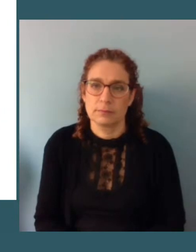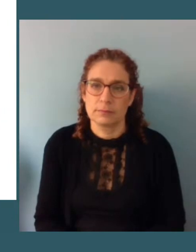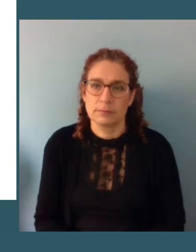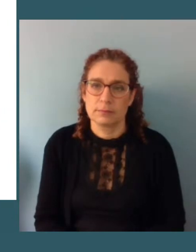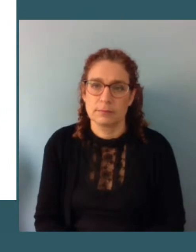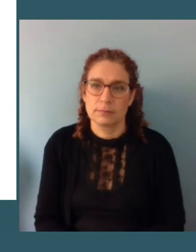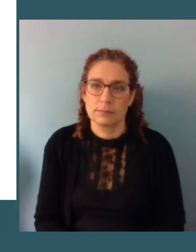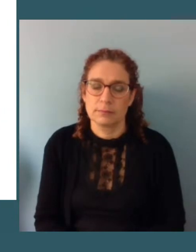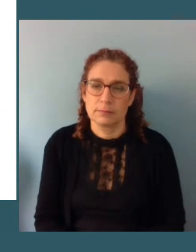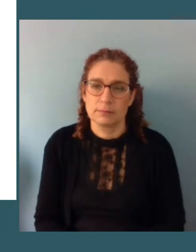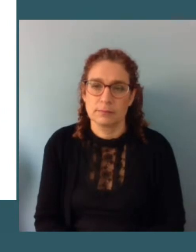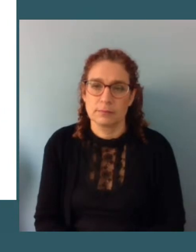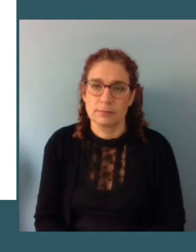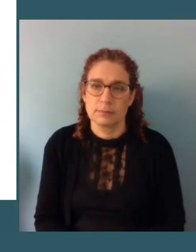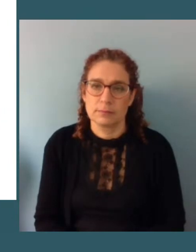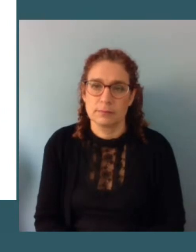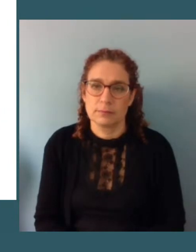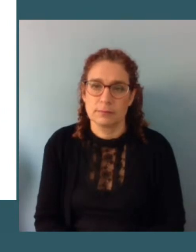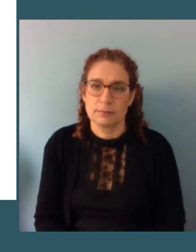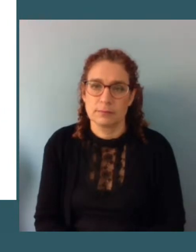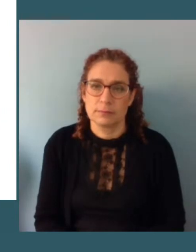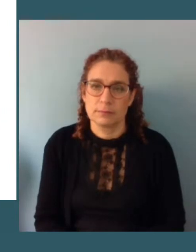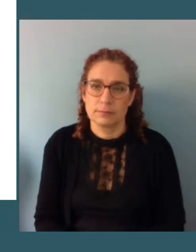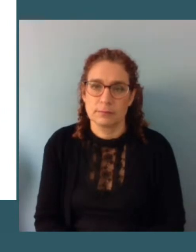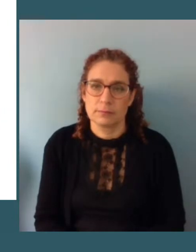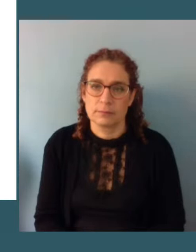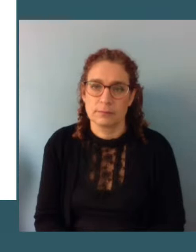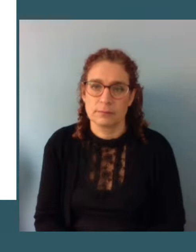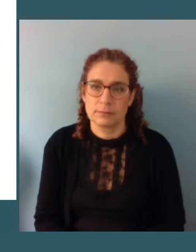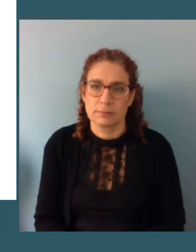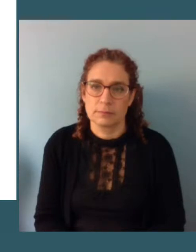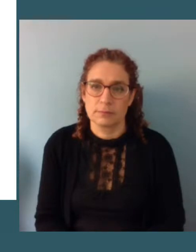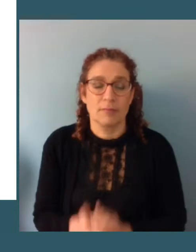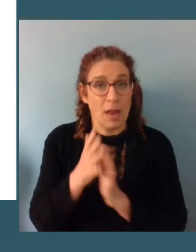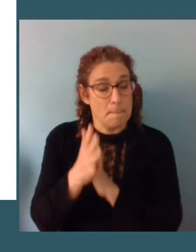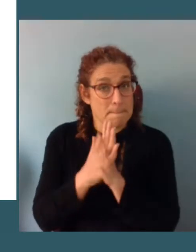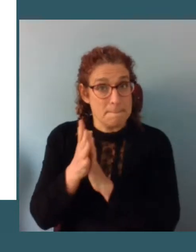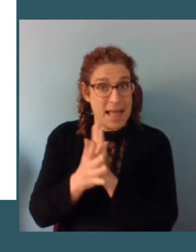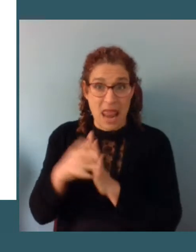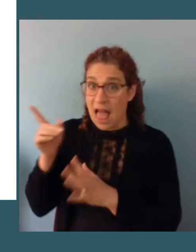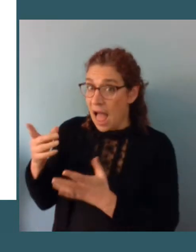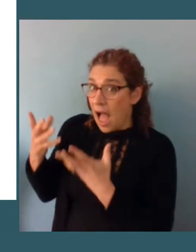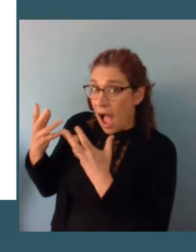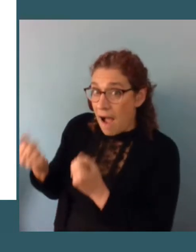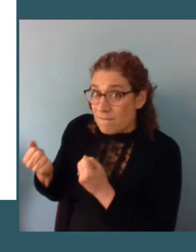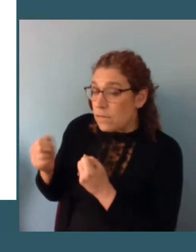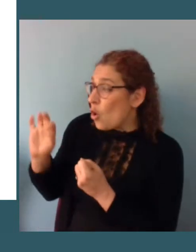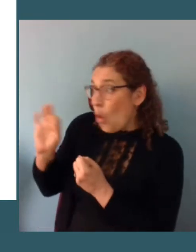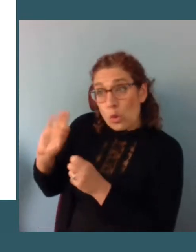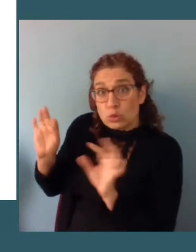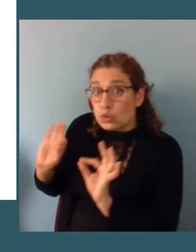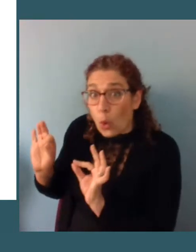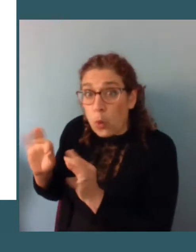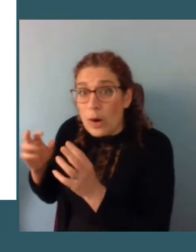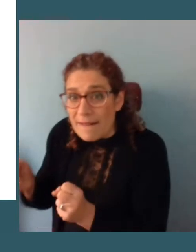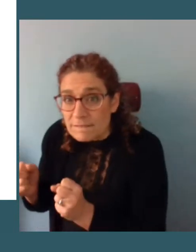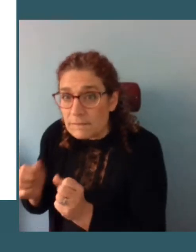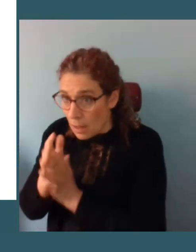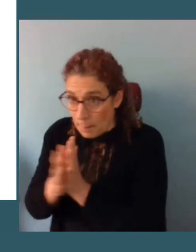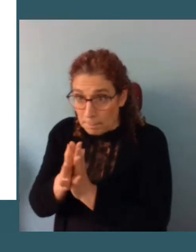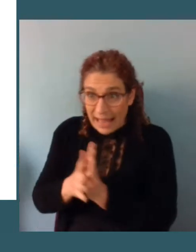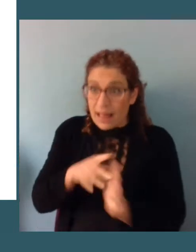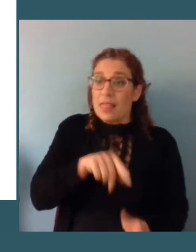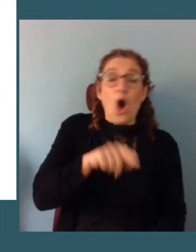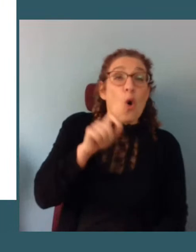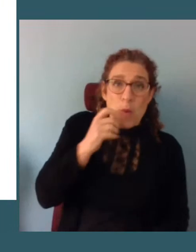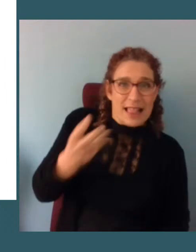it doesn't necessarily mean that they won't get peanut allergy. So this paper is an important to note.